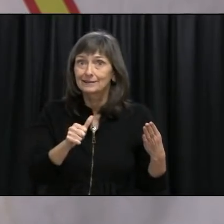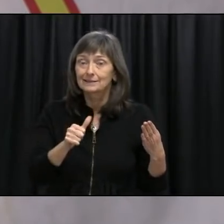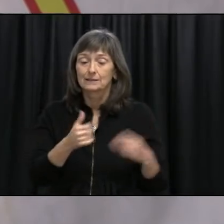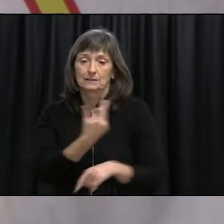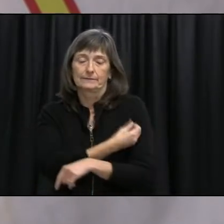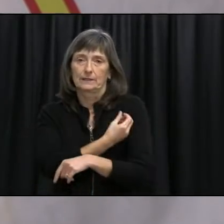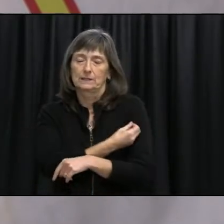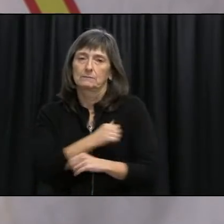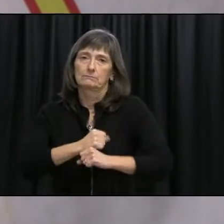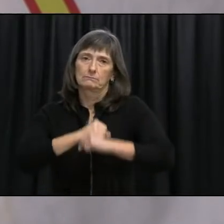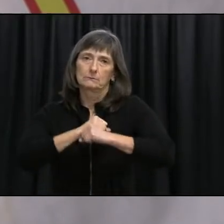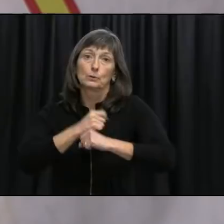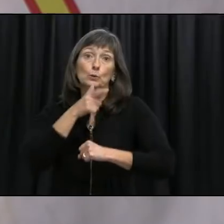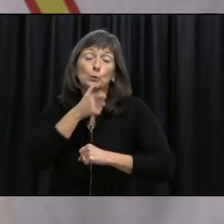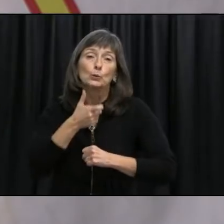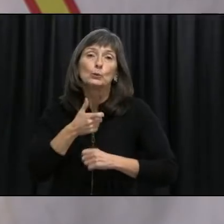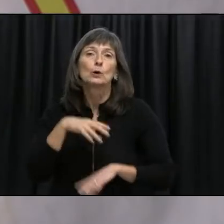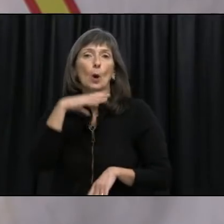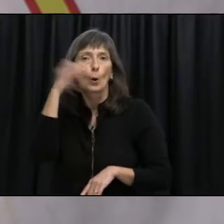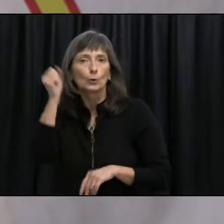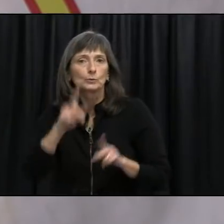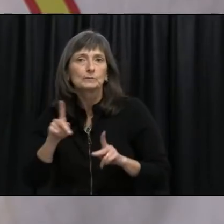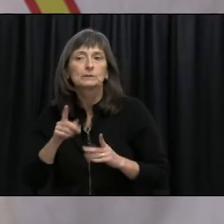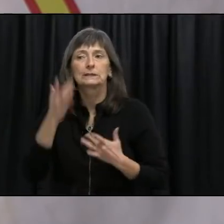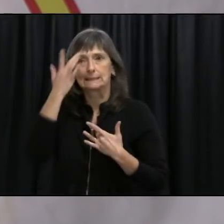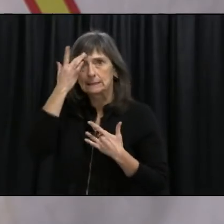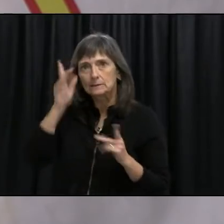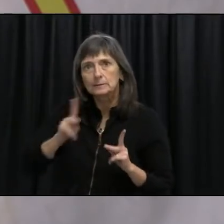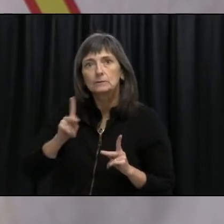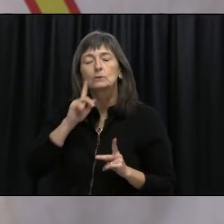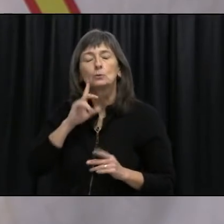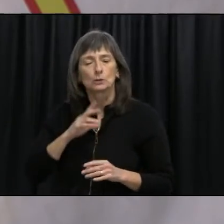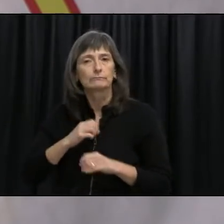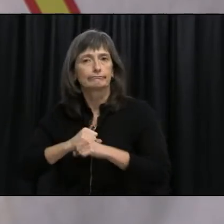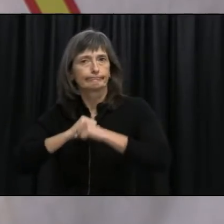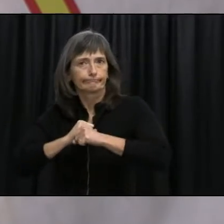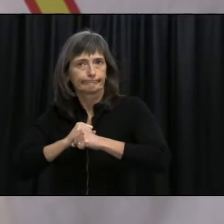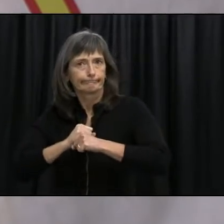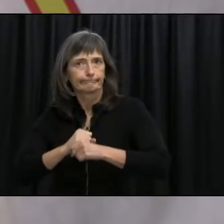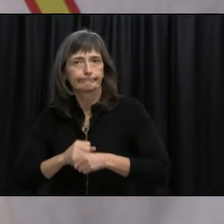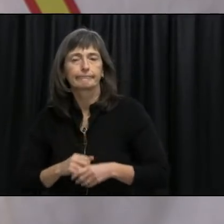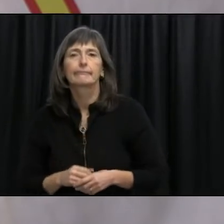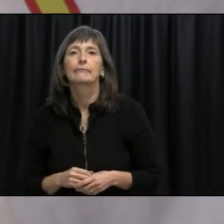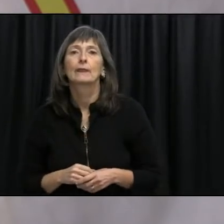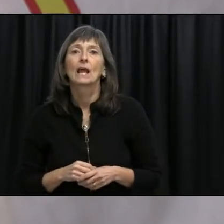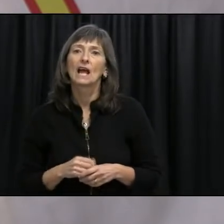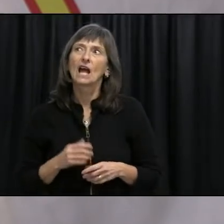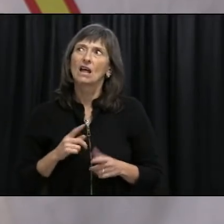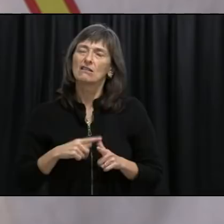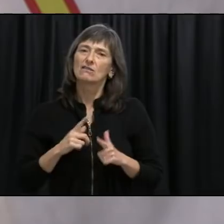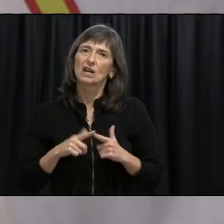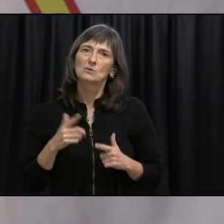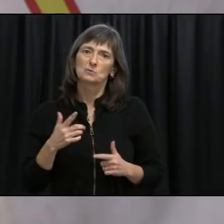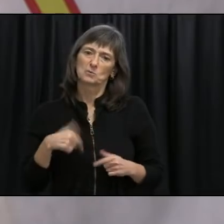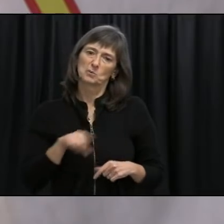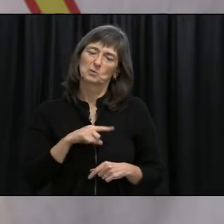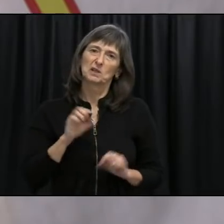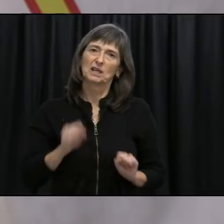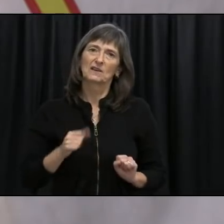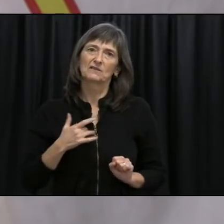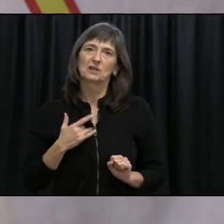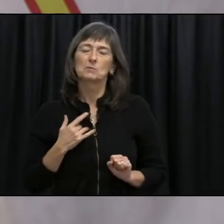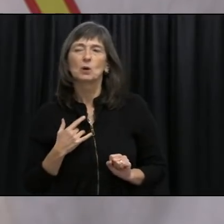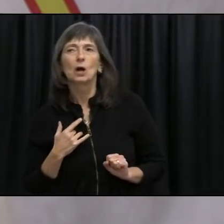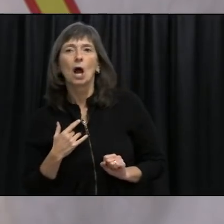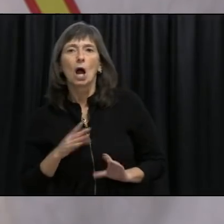populations most urgently, and that certainly will help us feel, a little